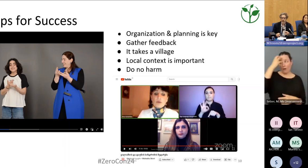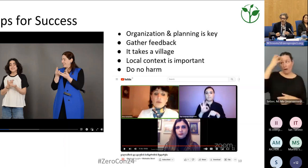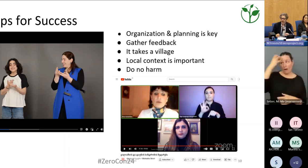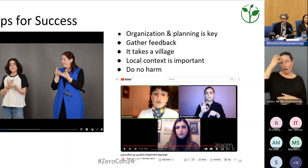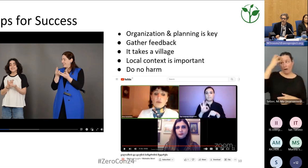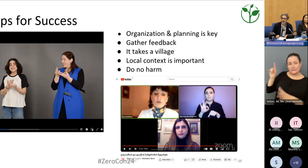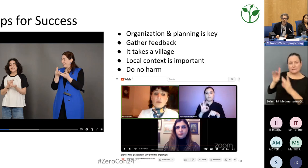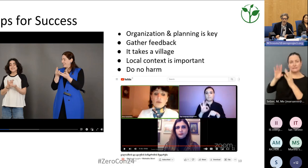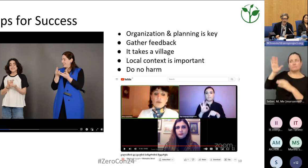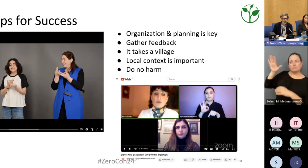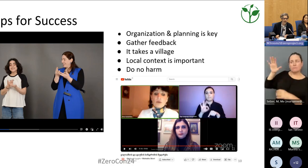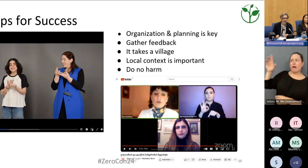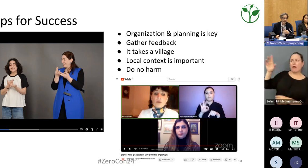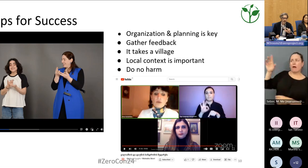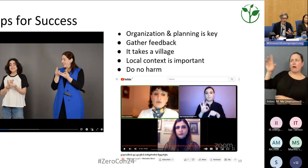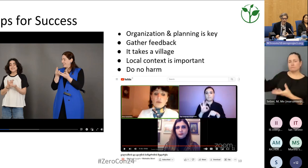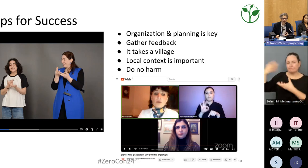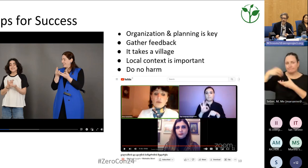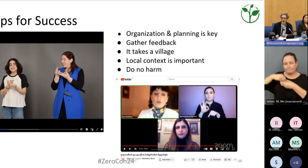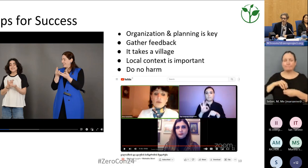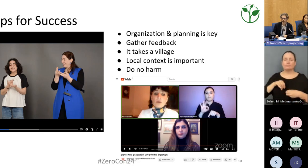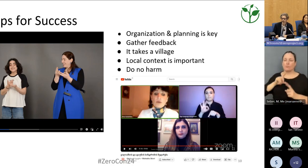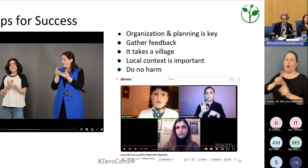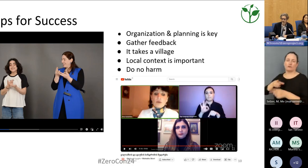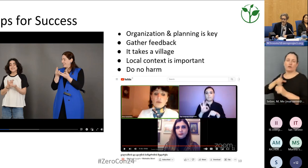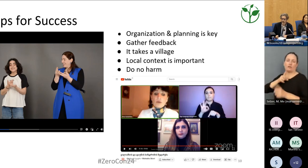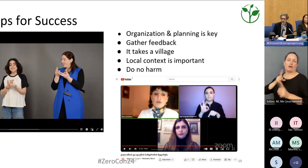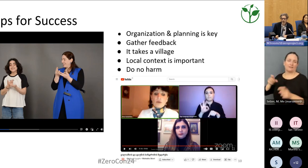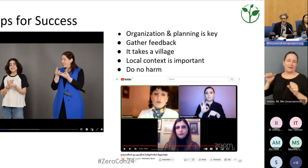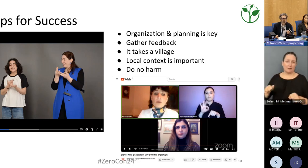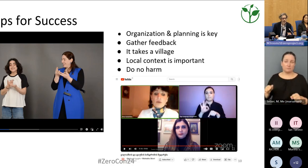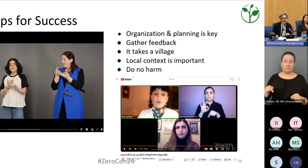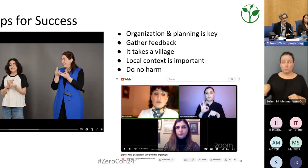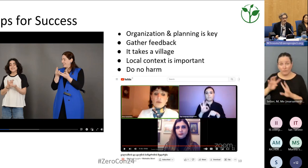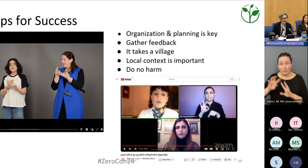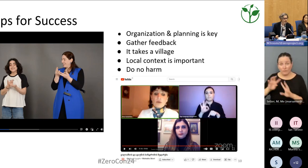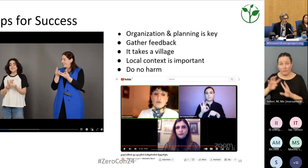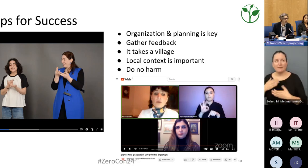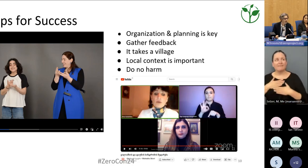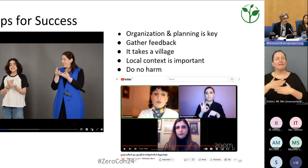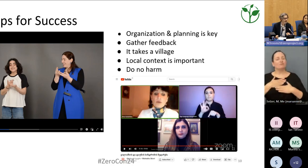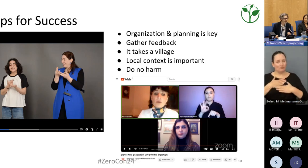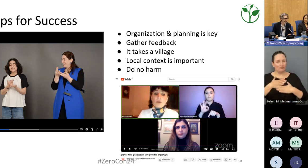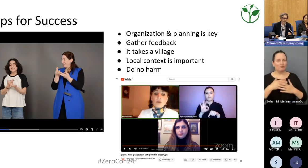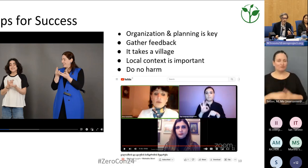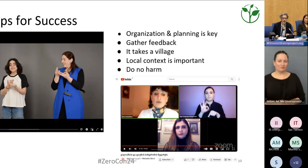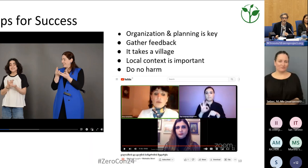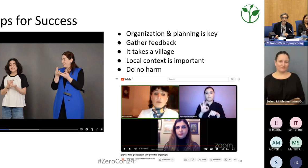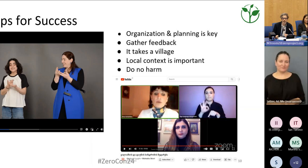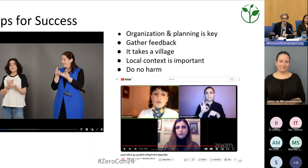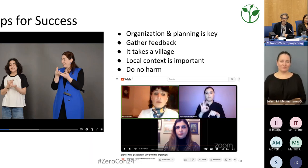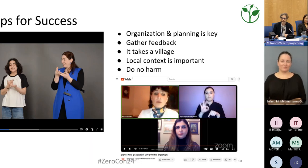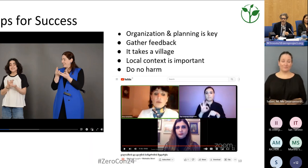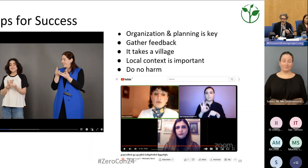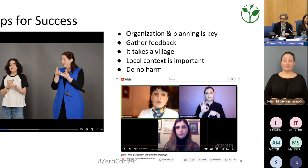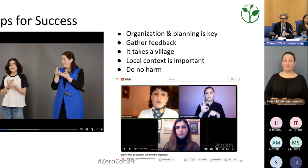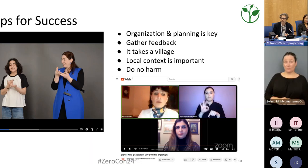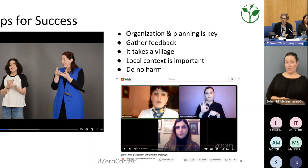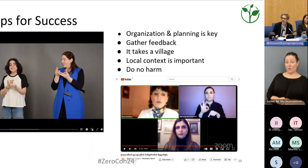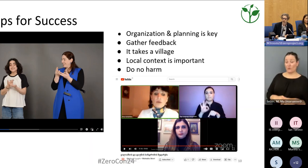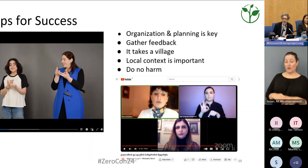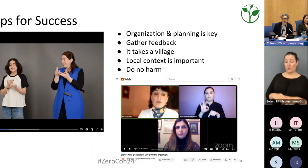come to, trust the information, and really benefit from. Local context is important. Facebook worked for Georgia